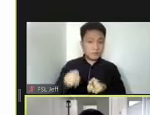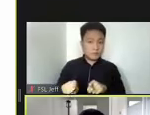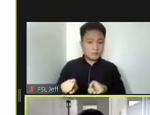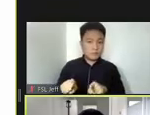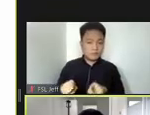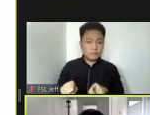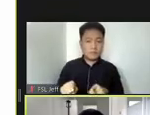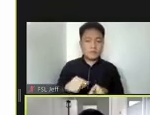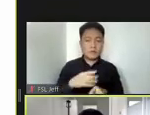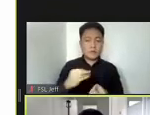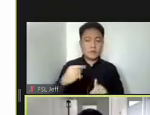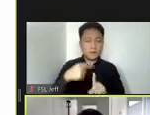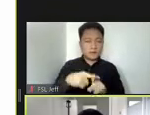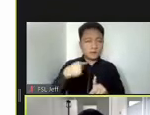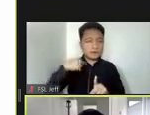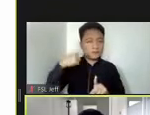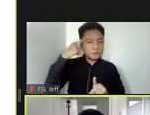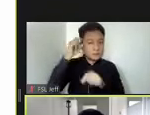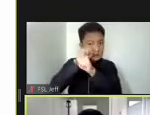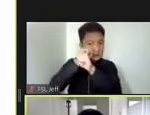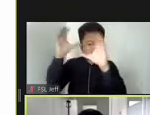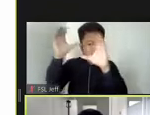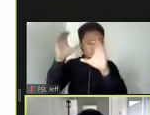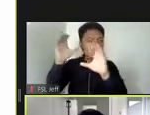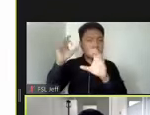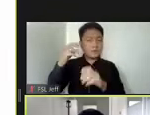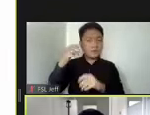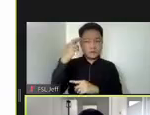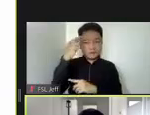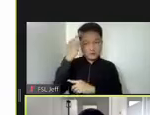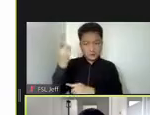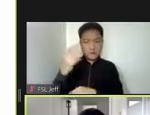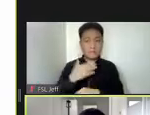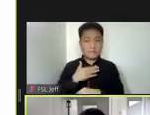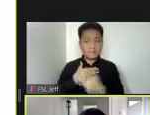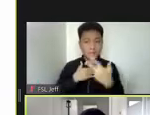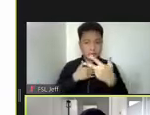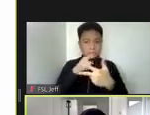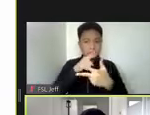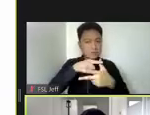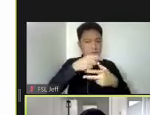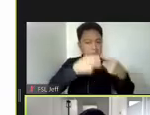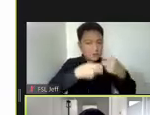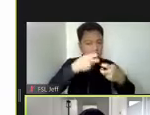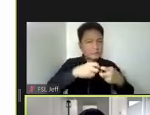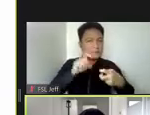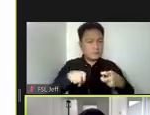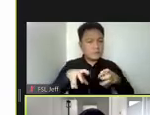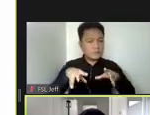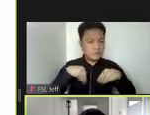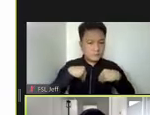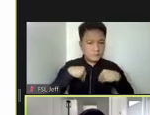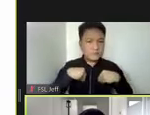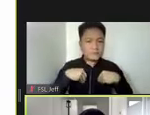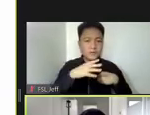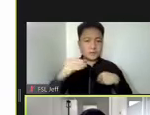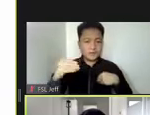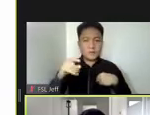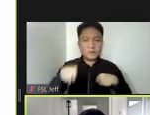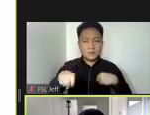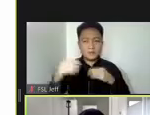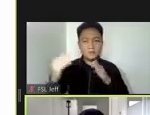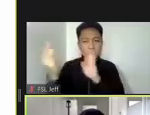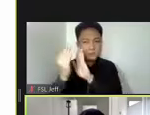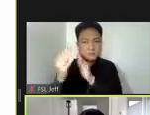problem. And of course, you have to face the reality. When my leg was amputated, I had to face the reality that for the rest